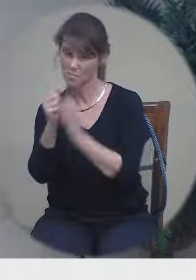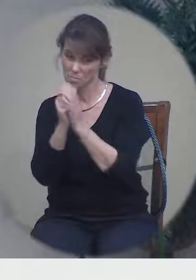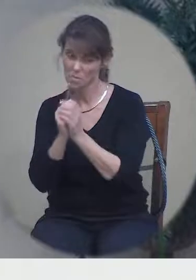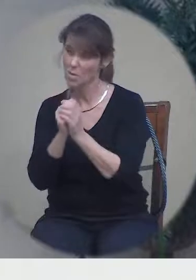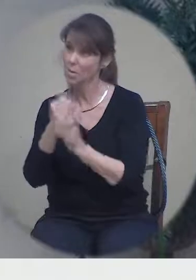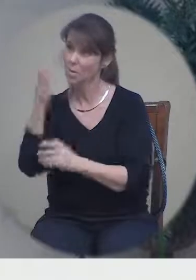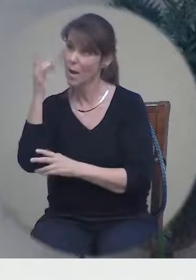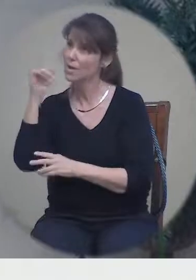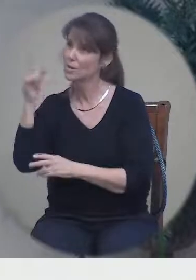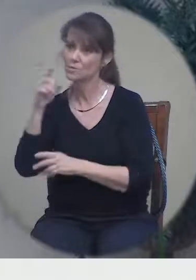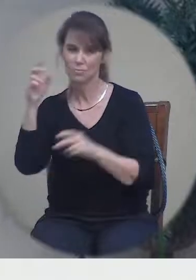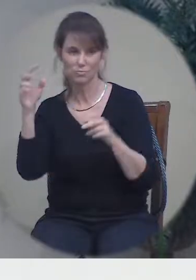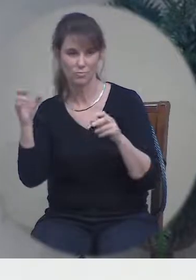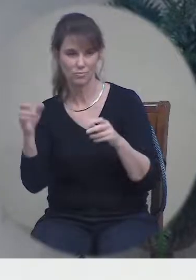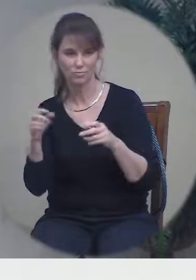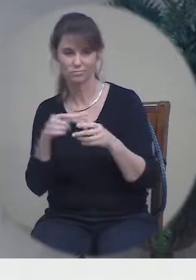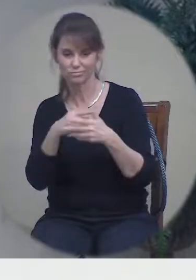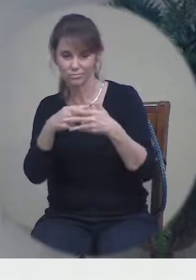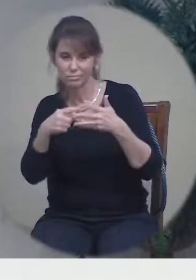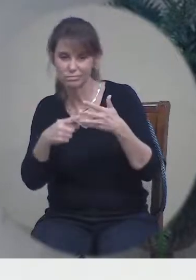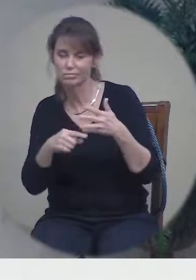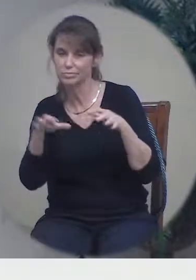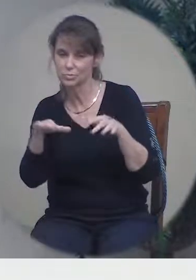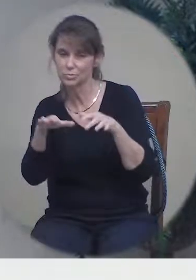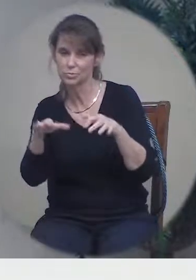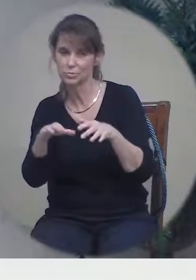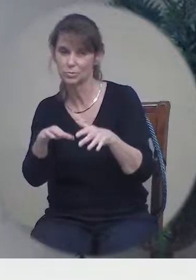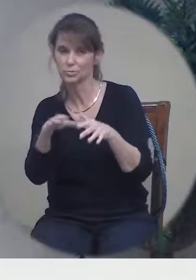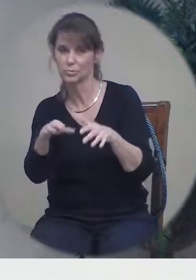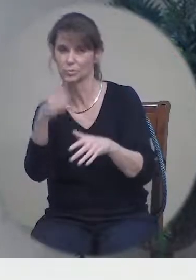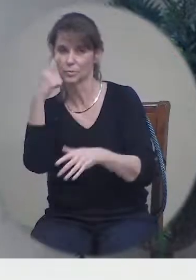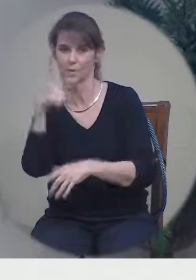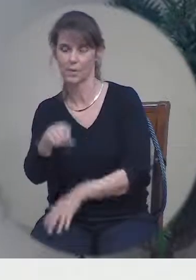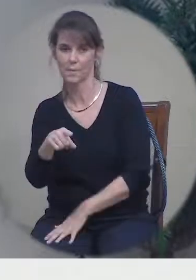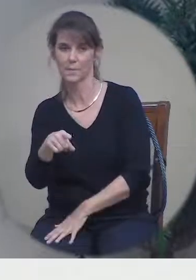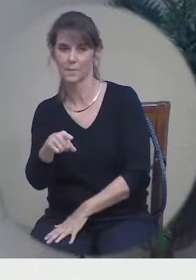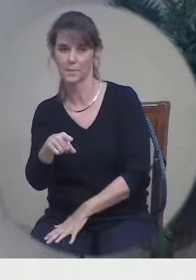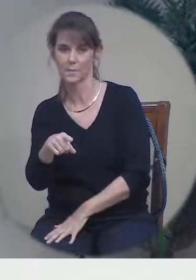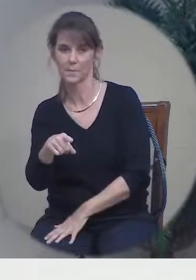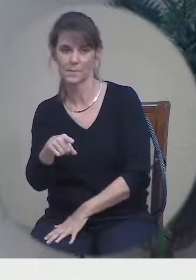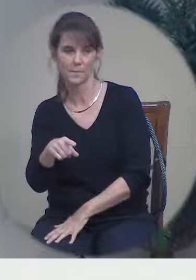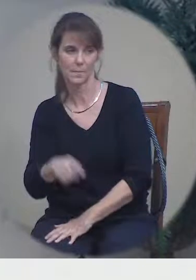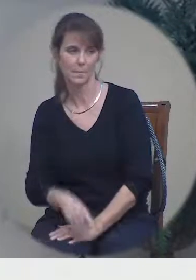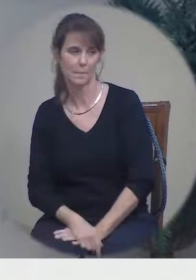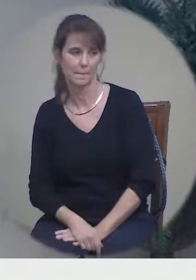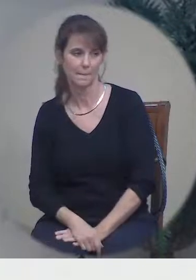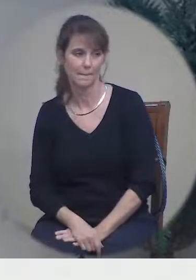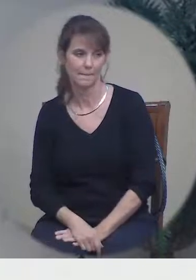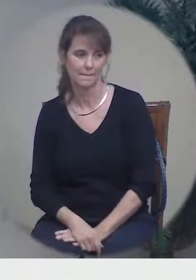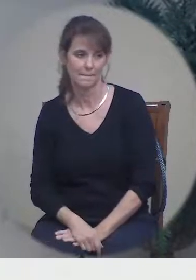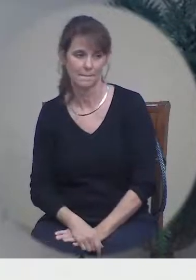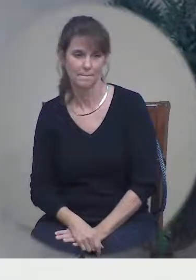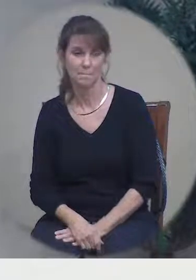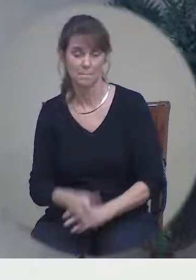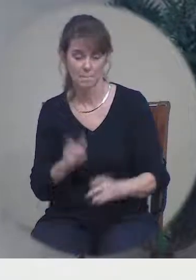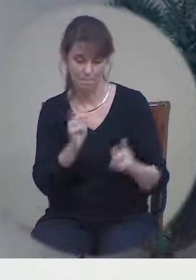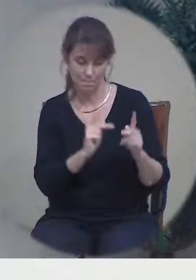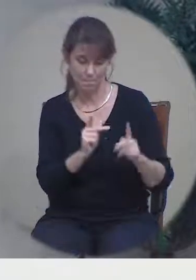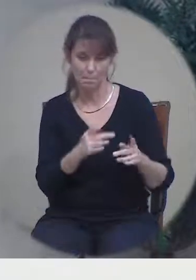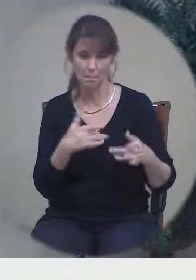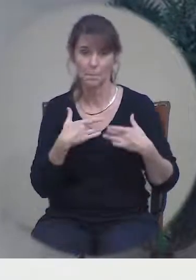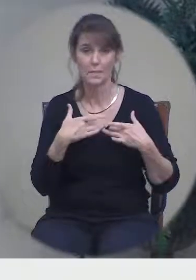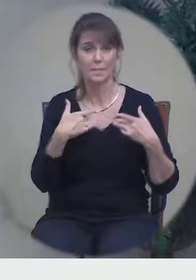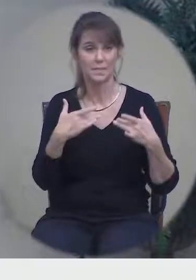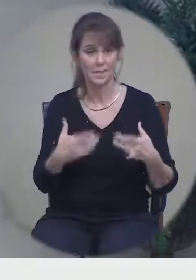were not low that things were taken away, that he would. Because that's what people do.